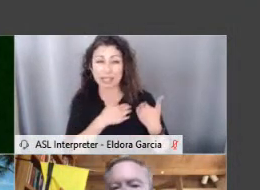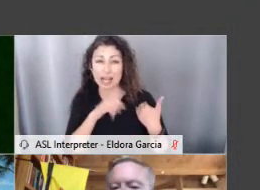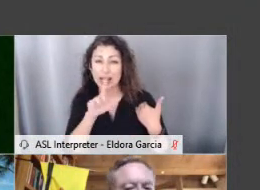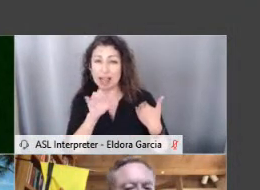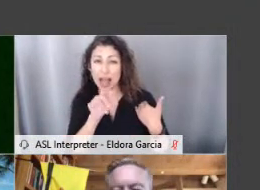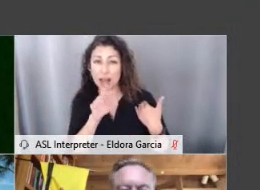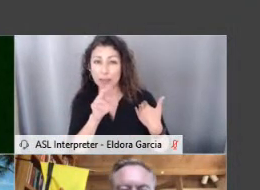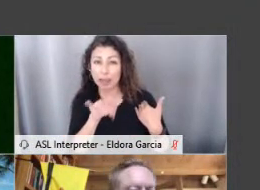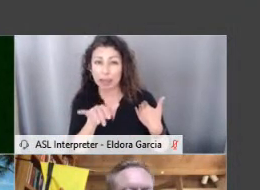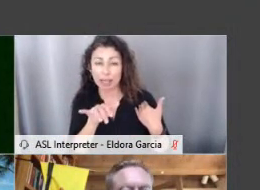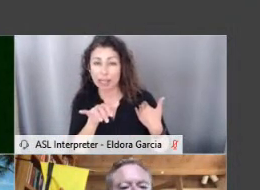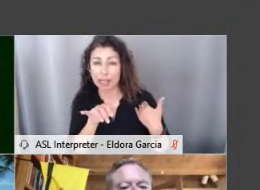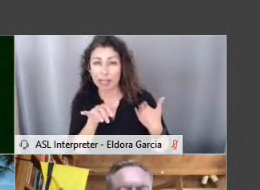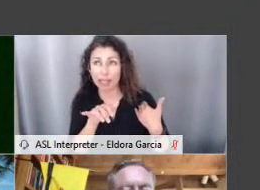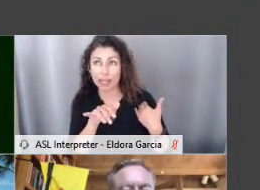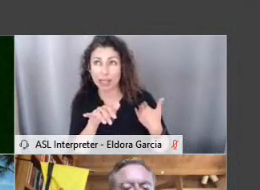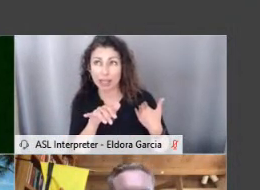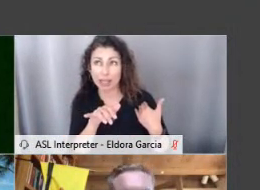liability due,